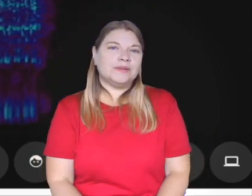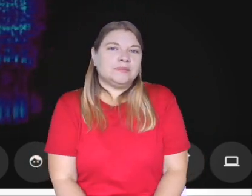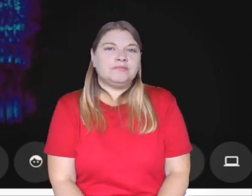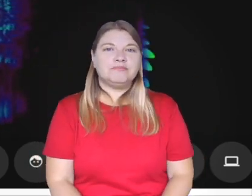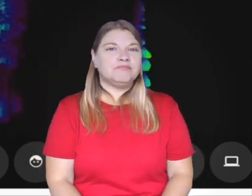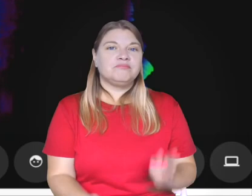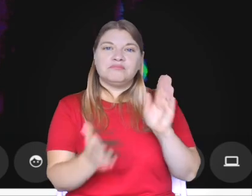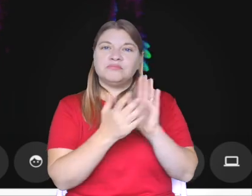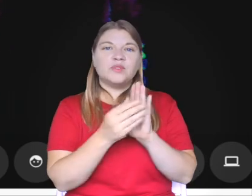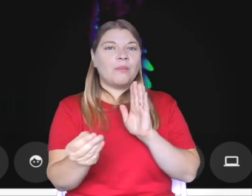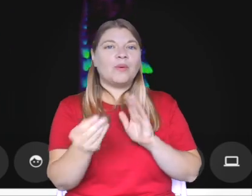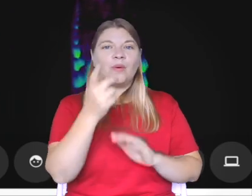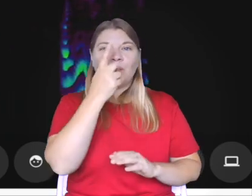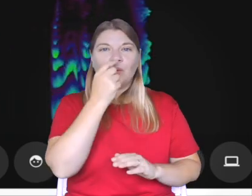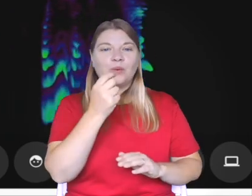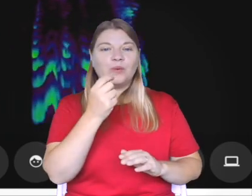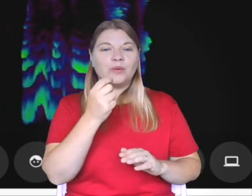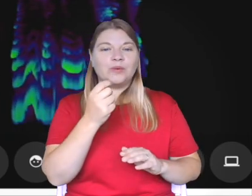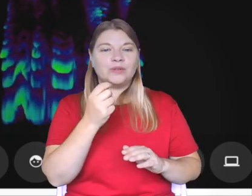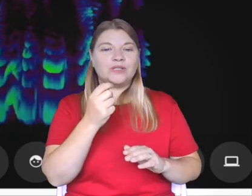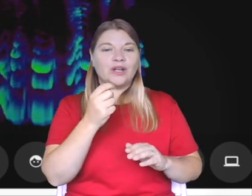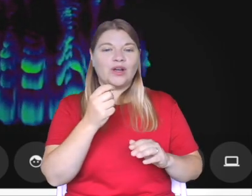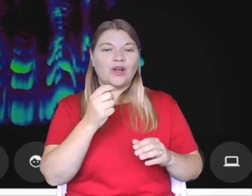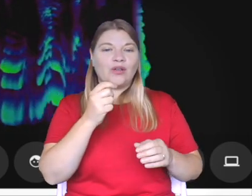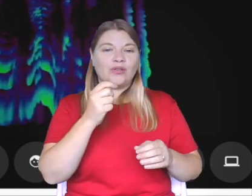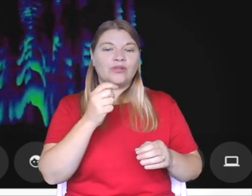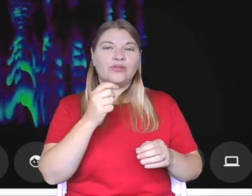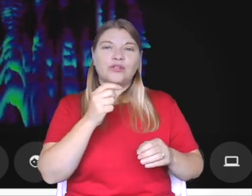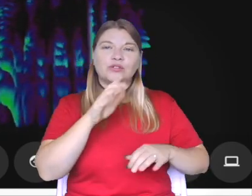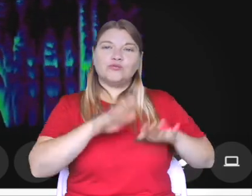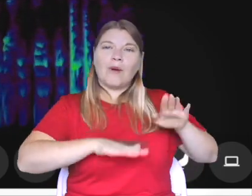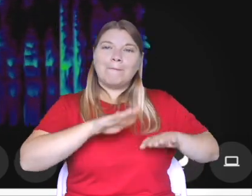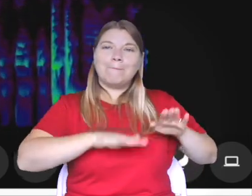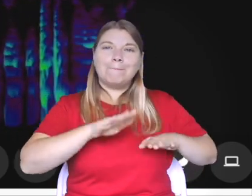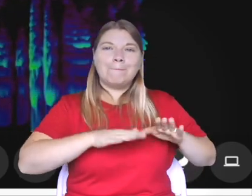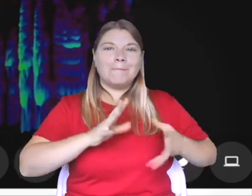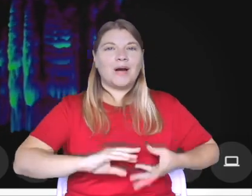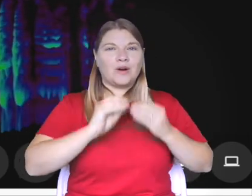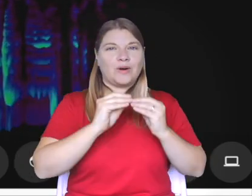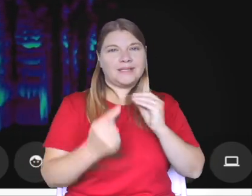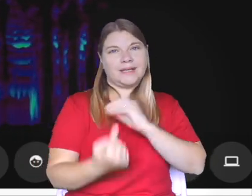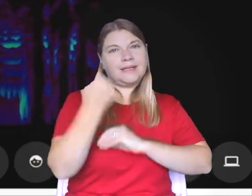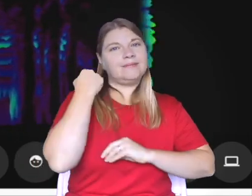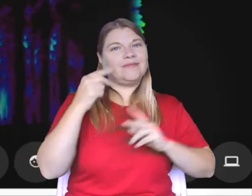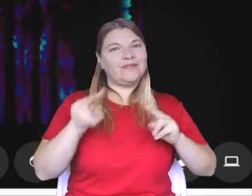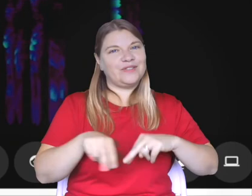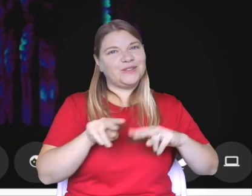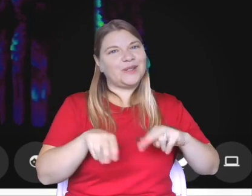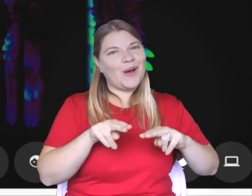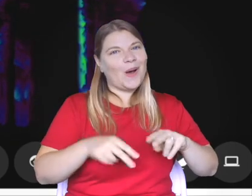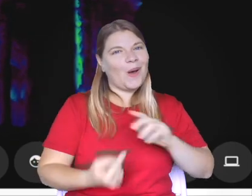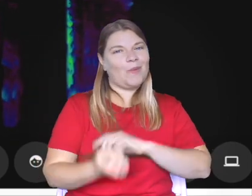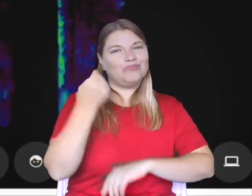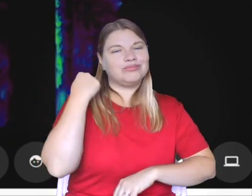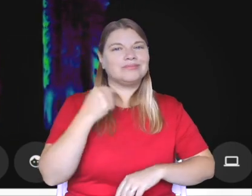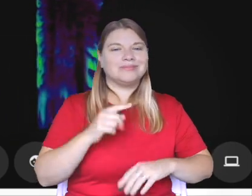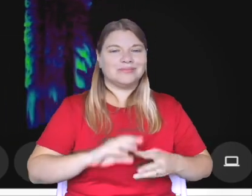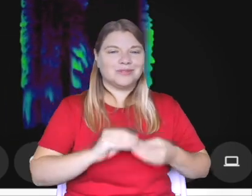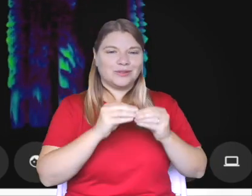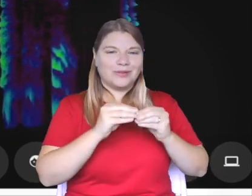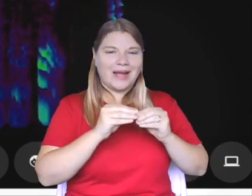or using the drums that we created in our other sessions in this series.